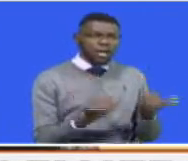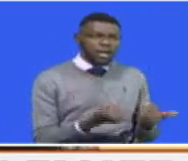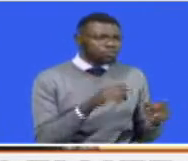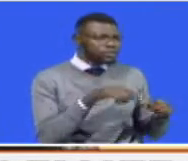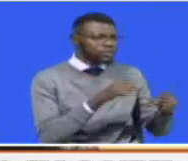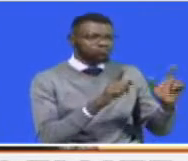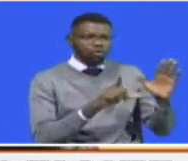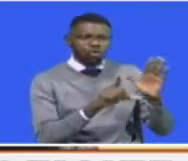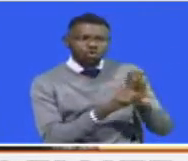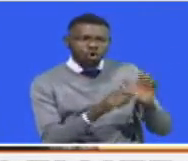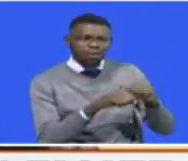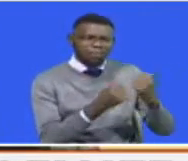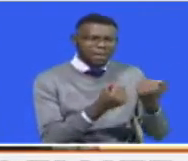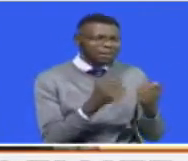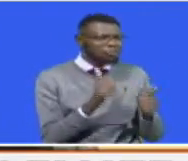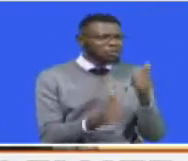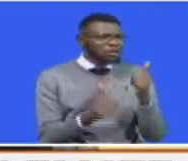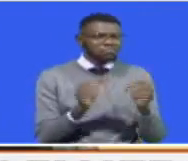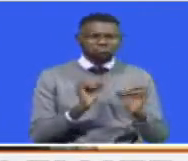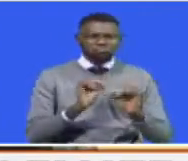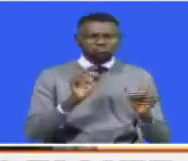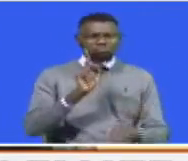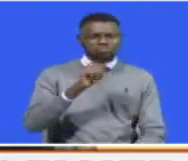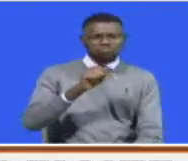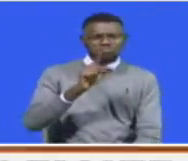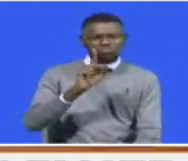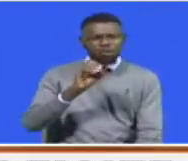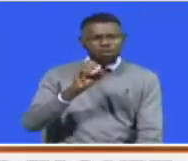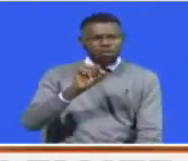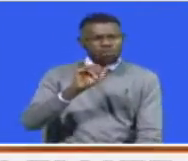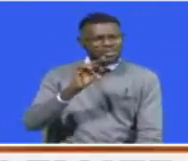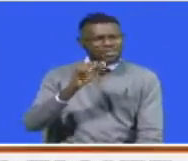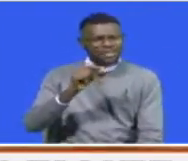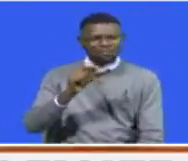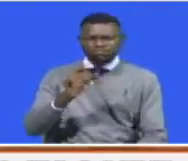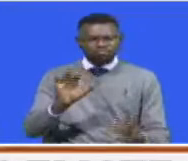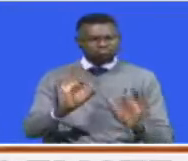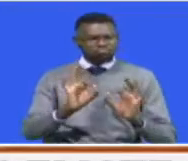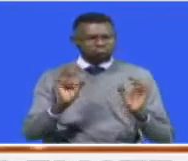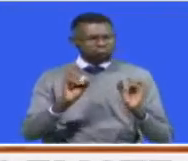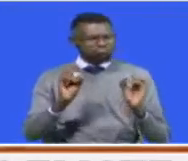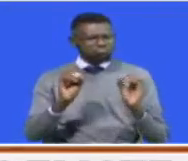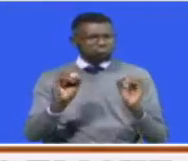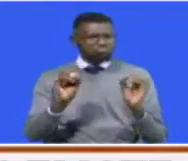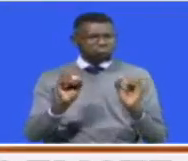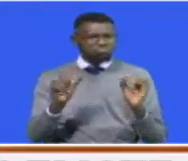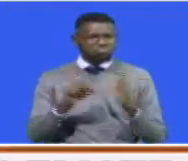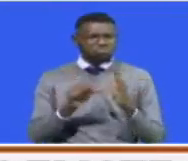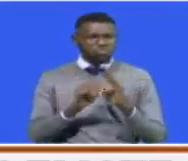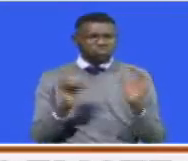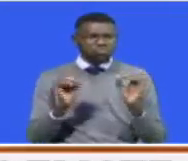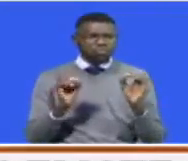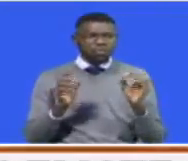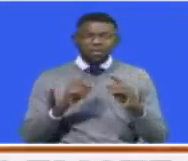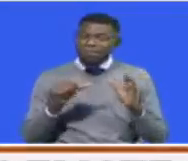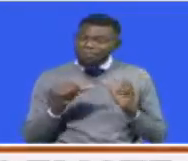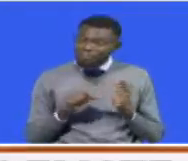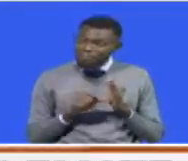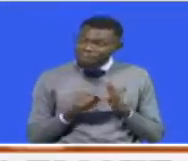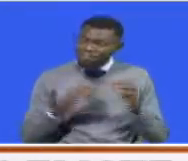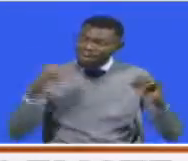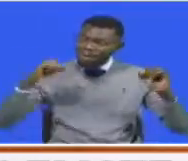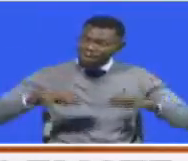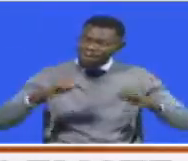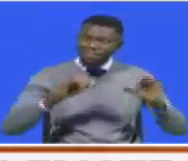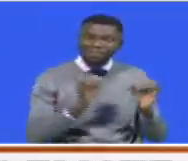raised against Honorable Kosing. None at all. And as the standoff continues to persist, both teams will now